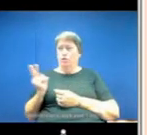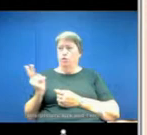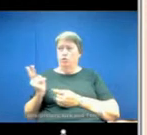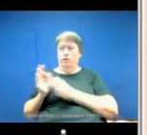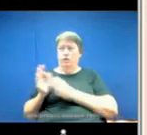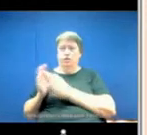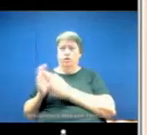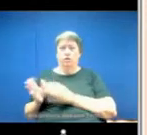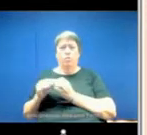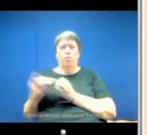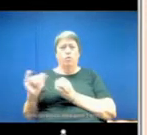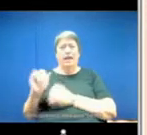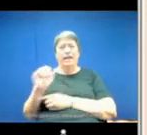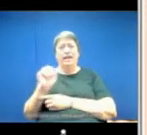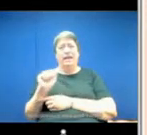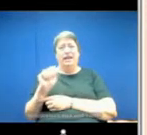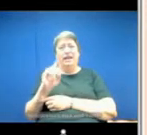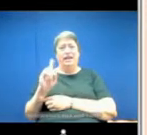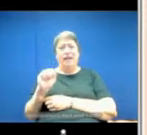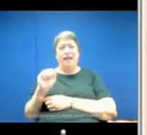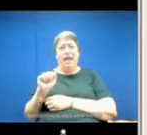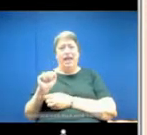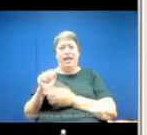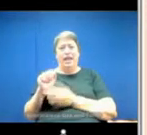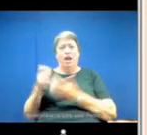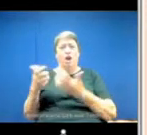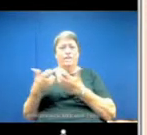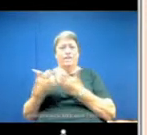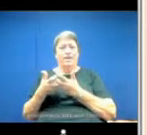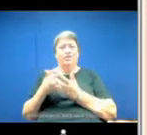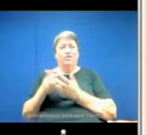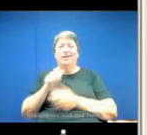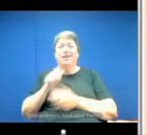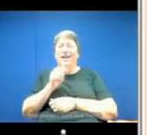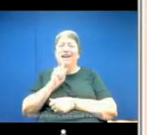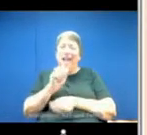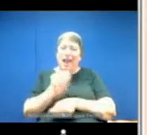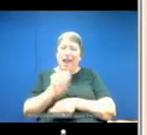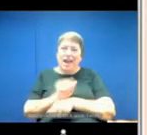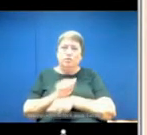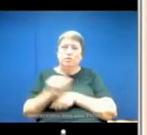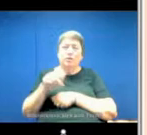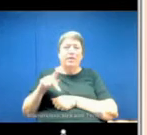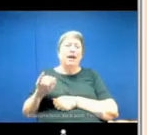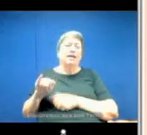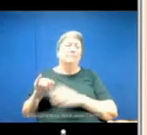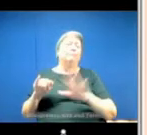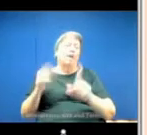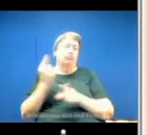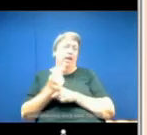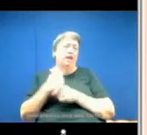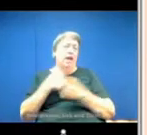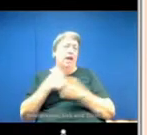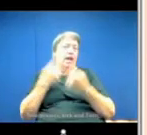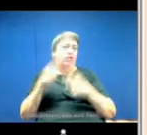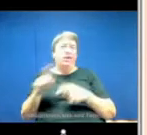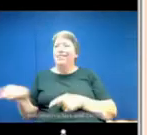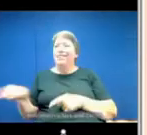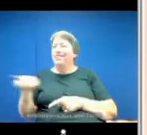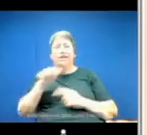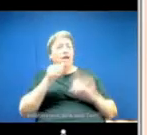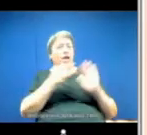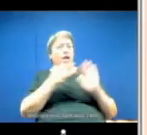ADA accommodation, not actual PIs. And I tend to agree with that as well. They aren't sworn during the